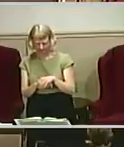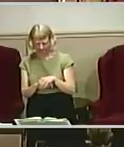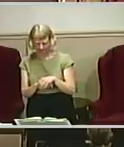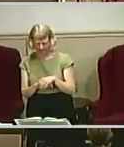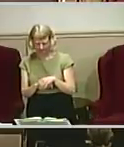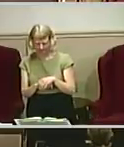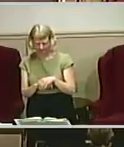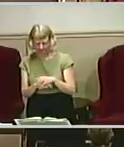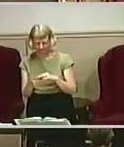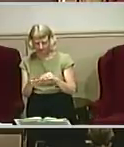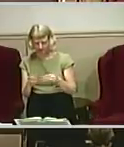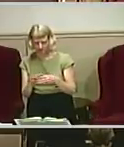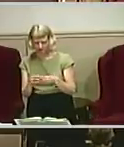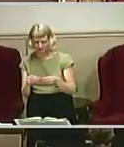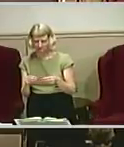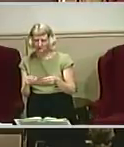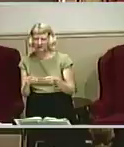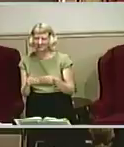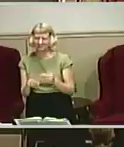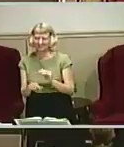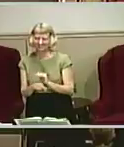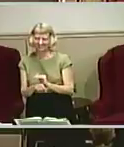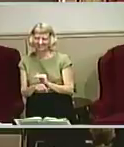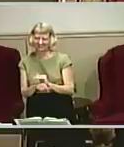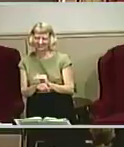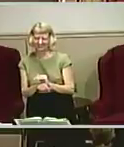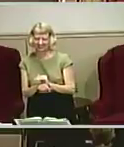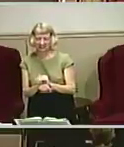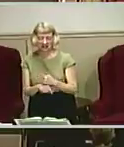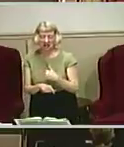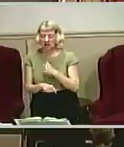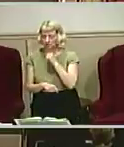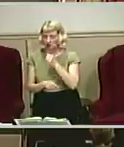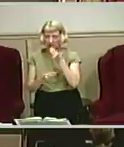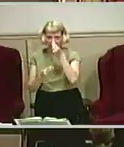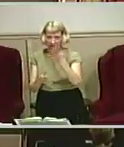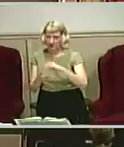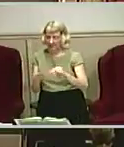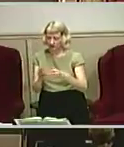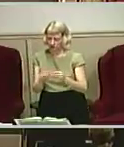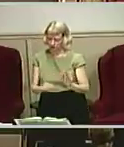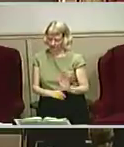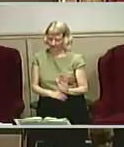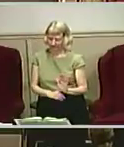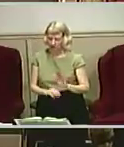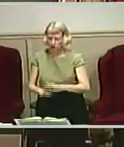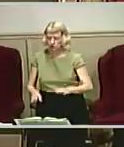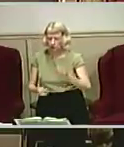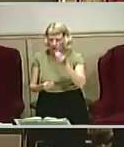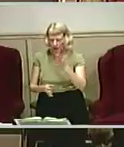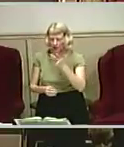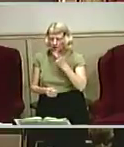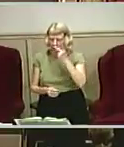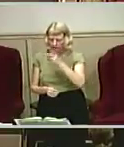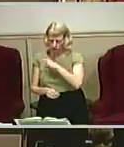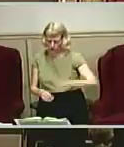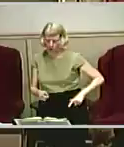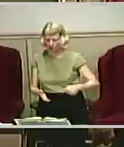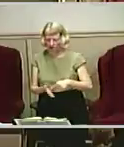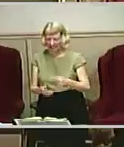We got a story about that earlier on this evening too, but we're not going to go into that story. Children, obey your parents in the Lord, for this is